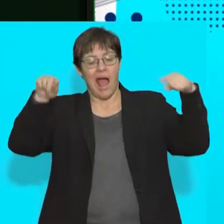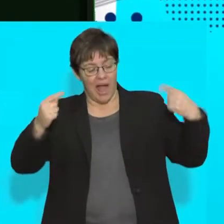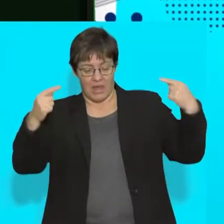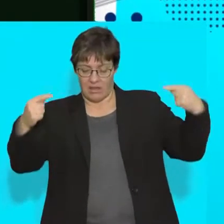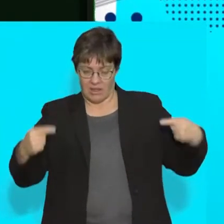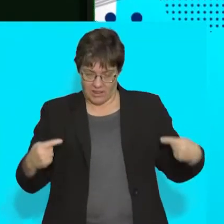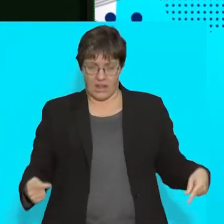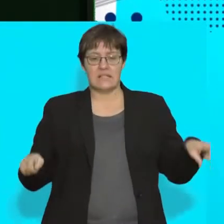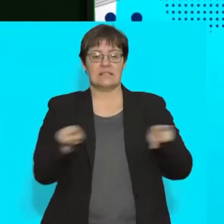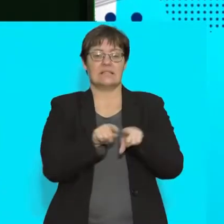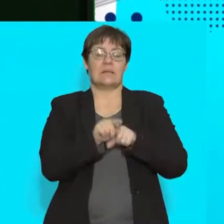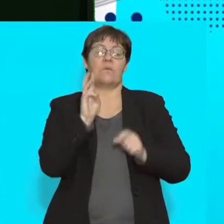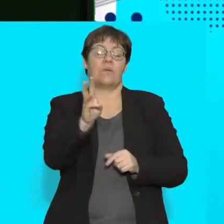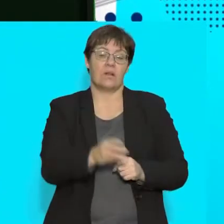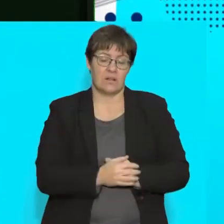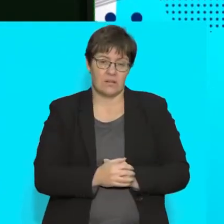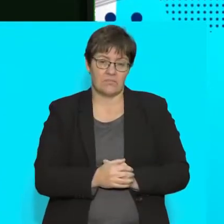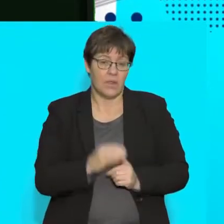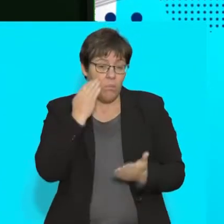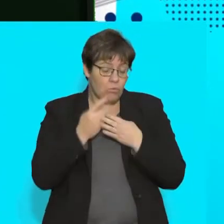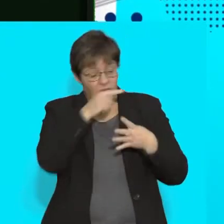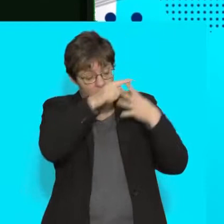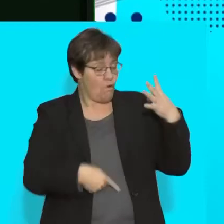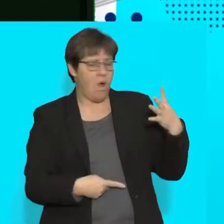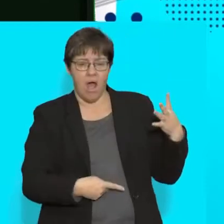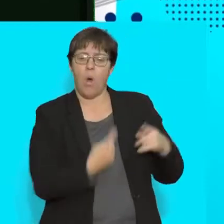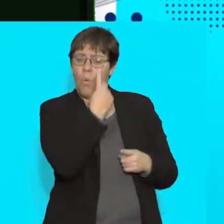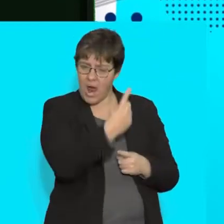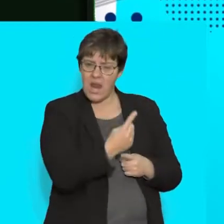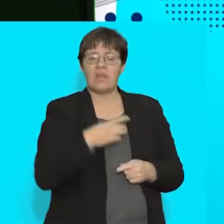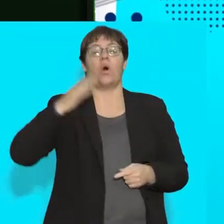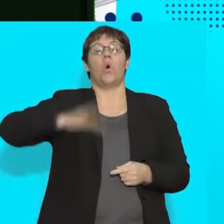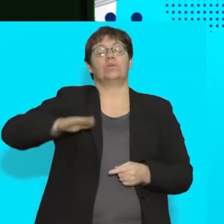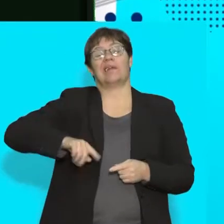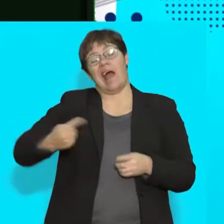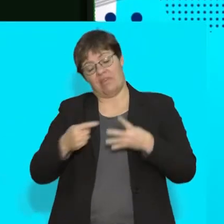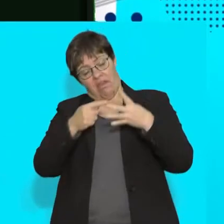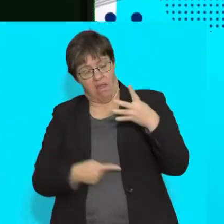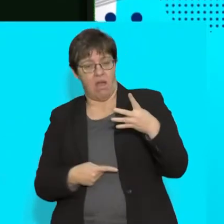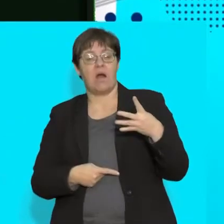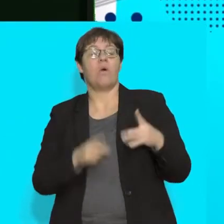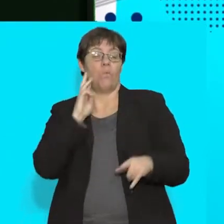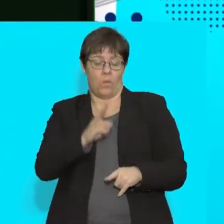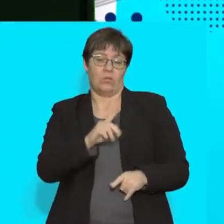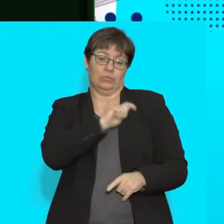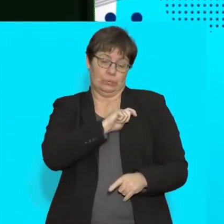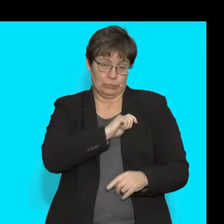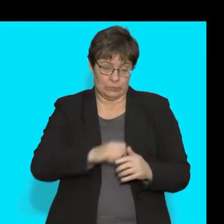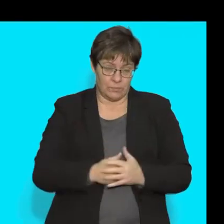you are clear about. Not that you must prove all four, no, just one, and then the others will hold as well. Now,